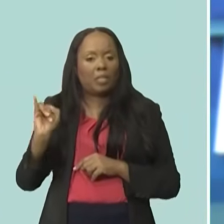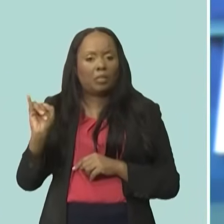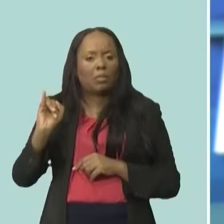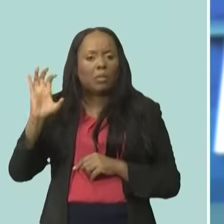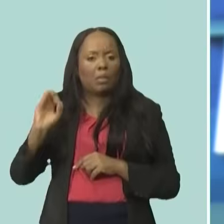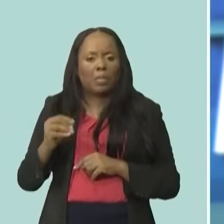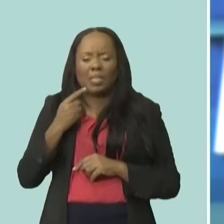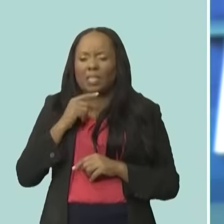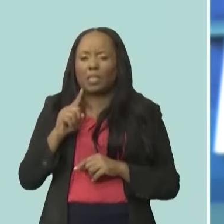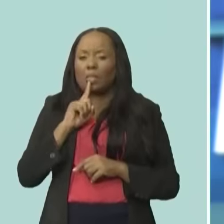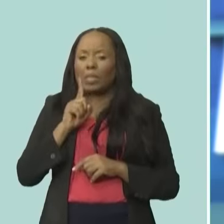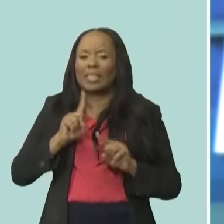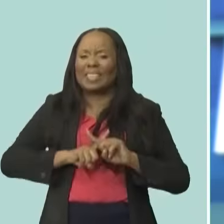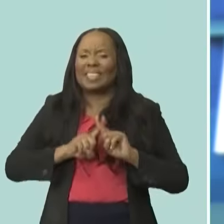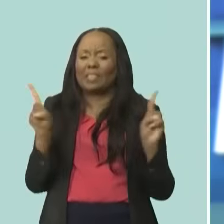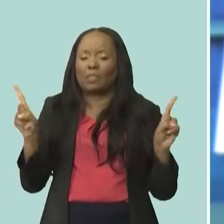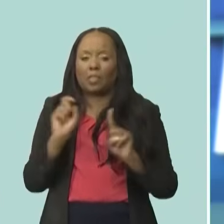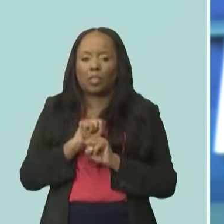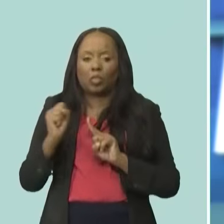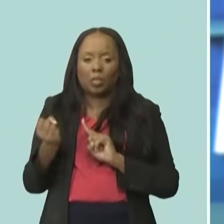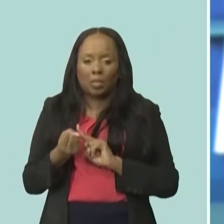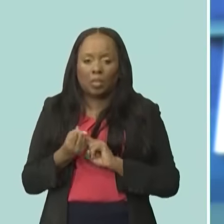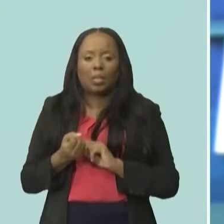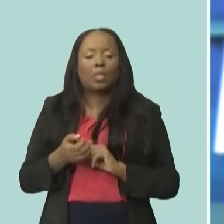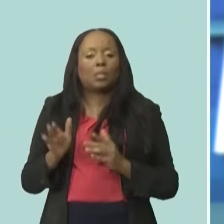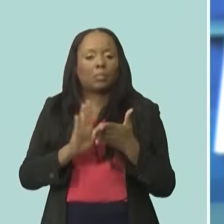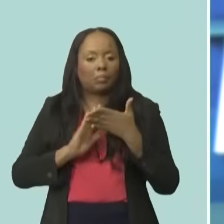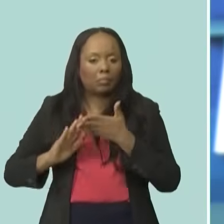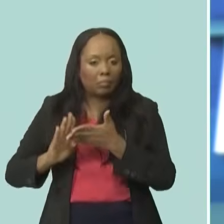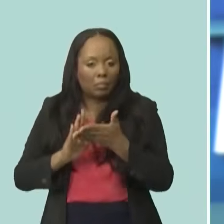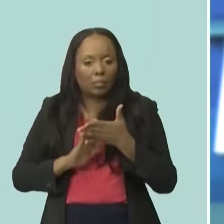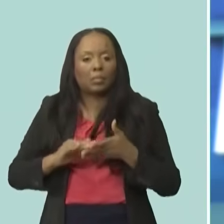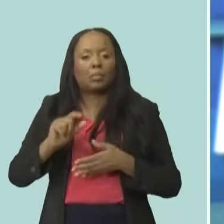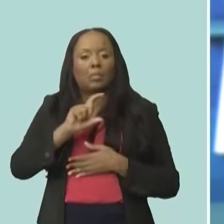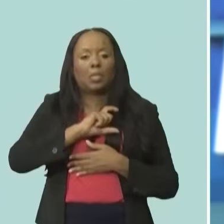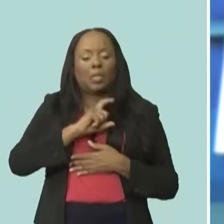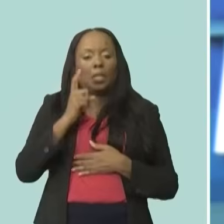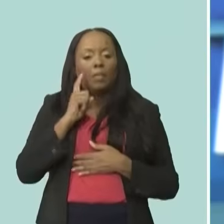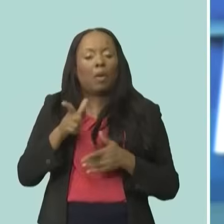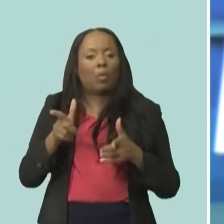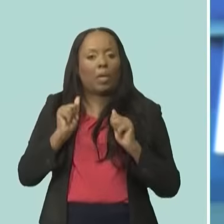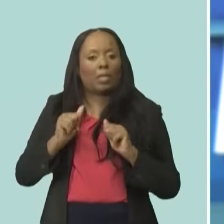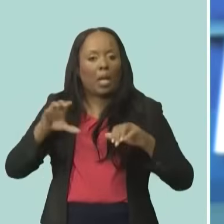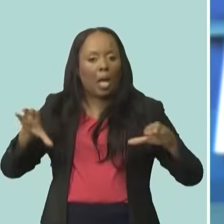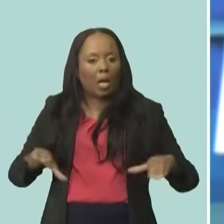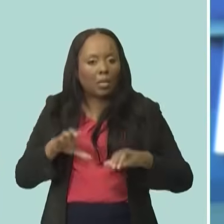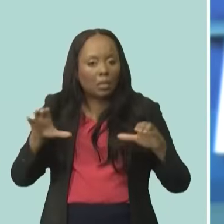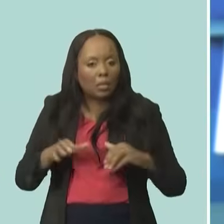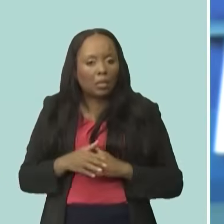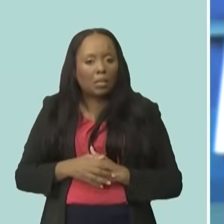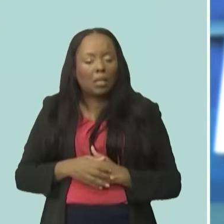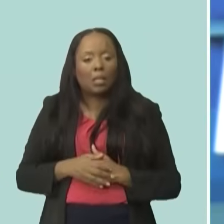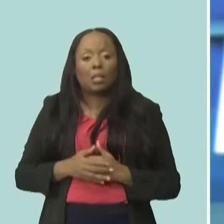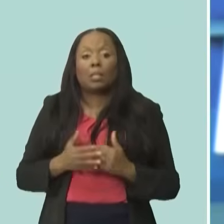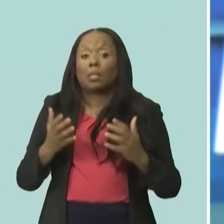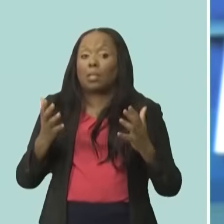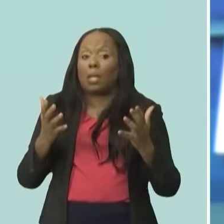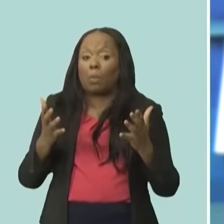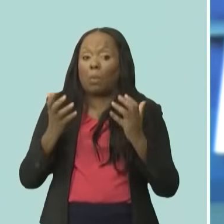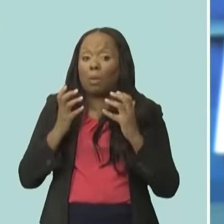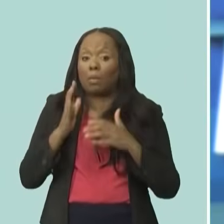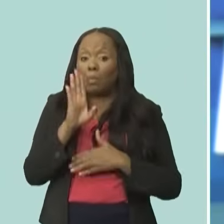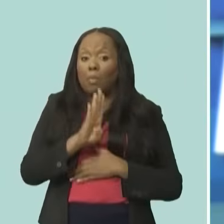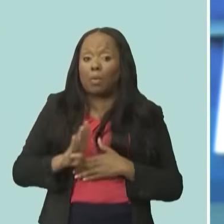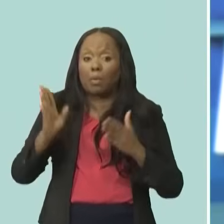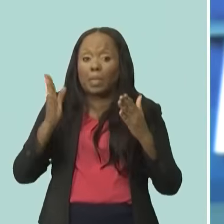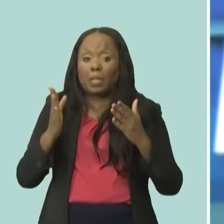an unusual matter and complimented the Barbados Police Service for their action and called on Barbadian car buyers to exercise